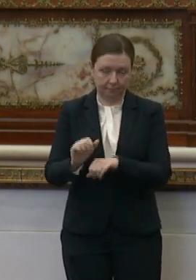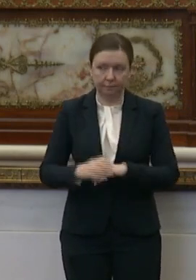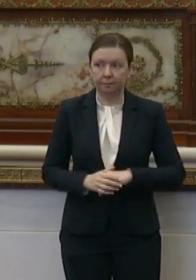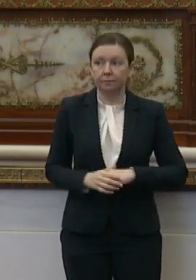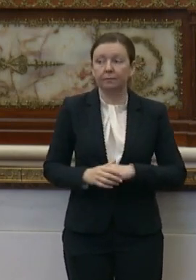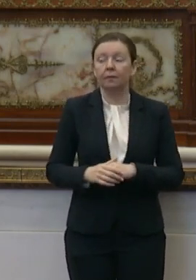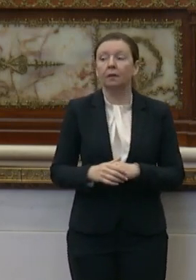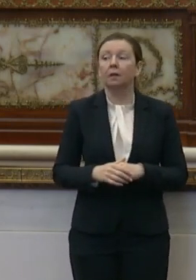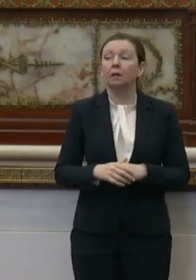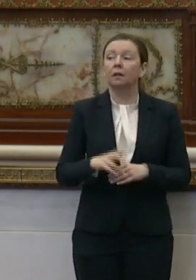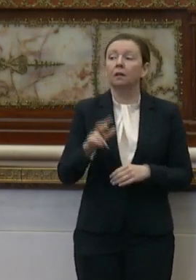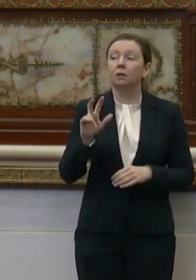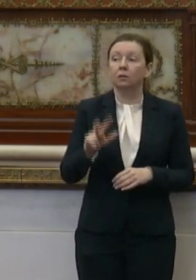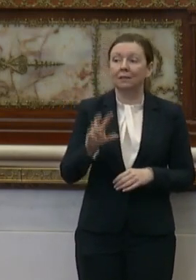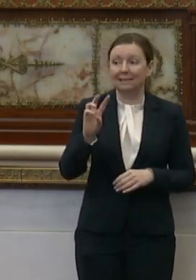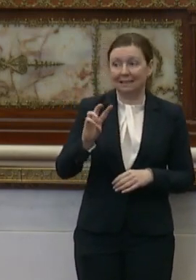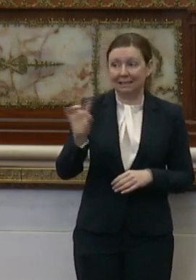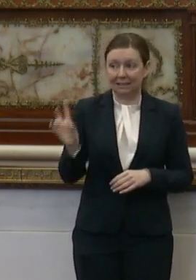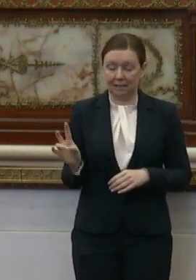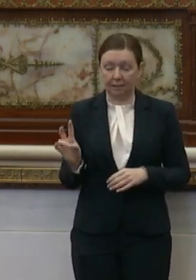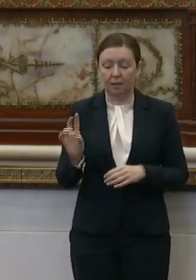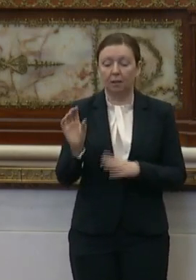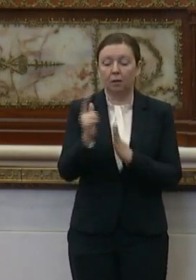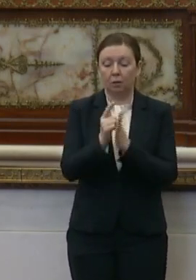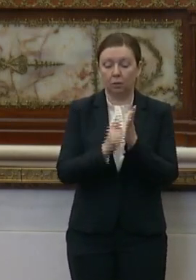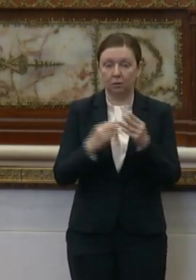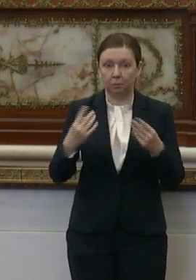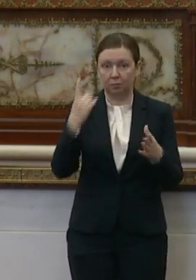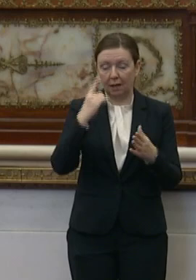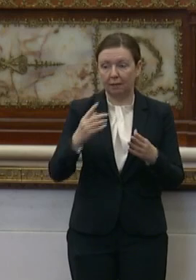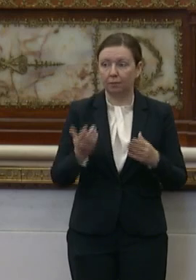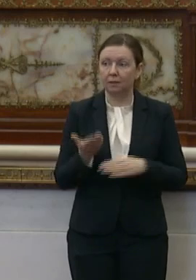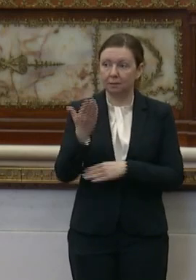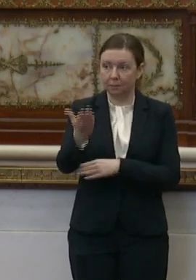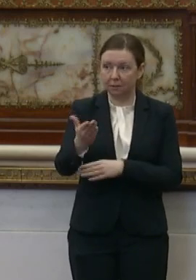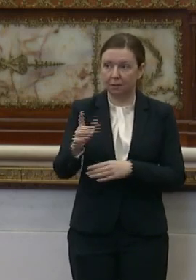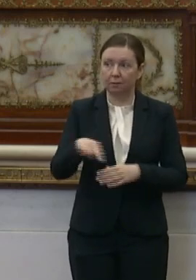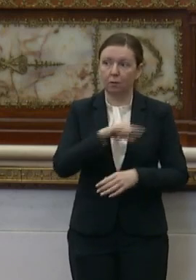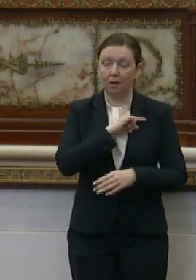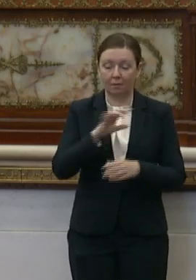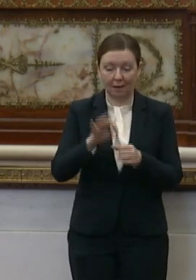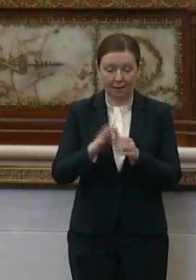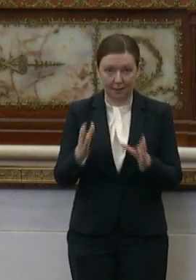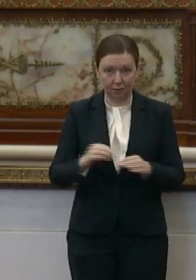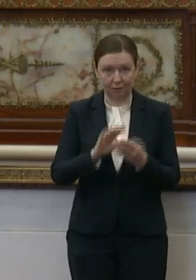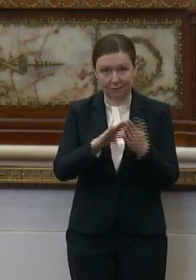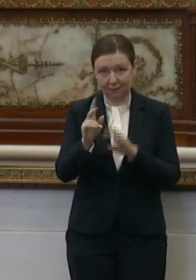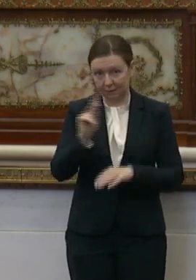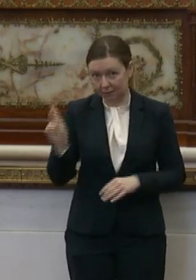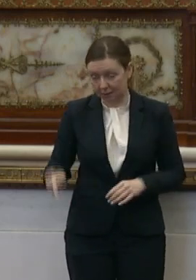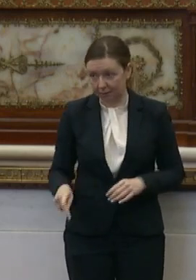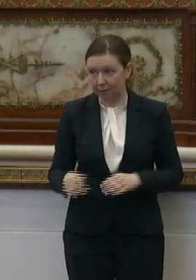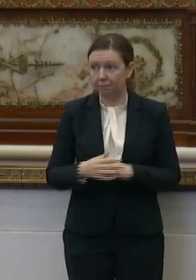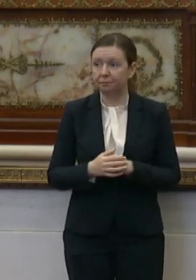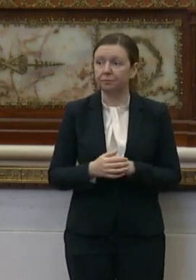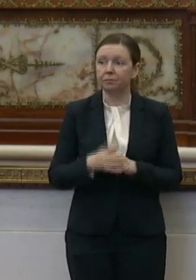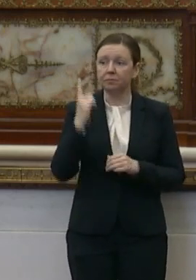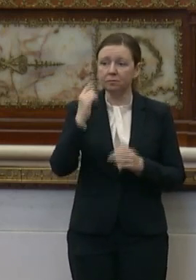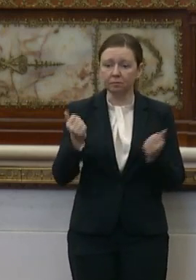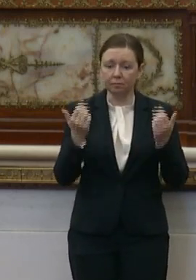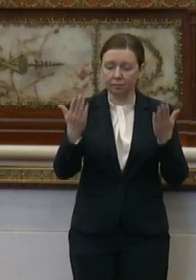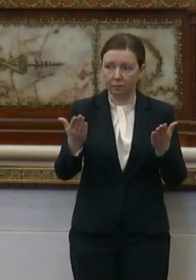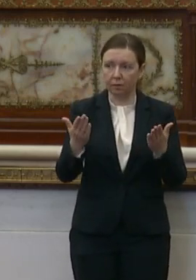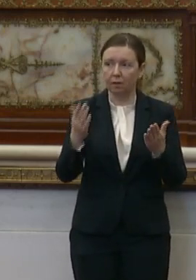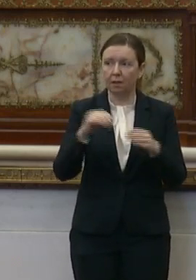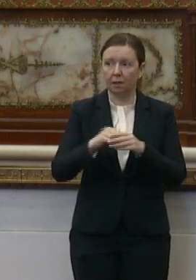number 200367, entitled An Ordinance Providing for the Submission to the Qualified Electors of the City of Philadelphia, of the proposal set